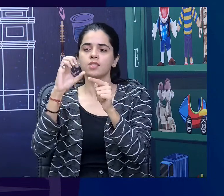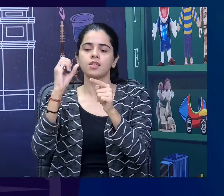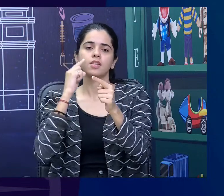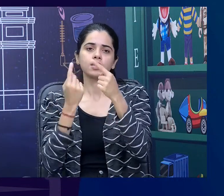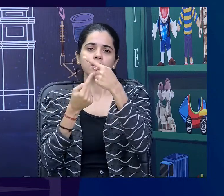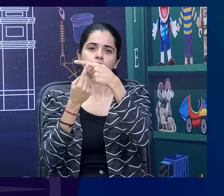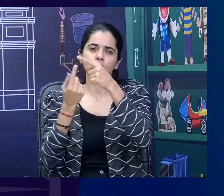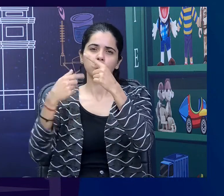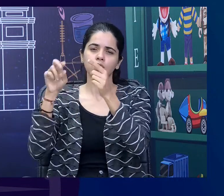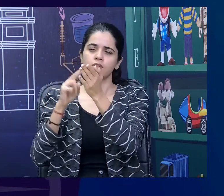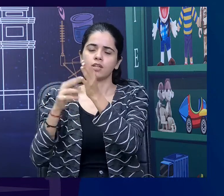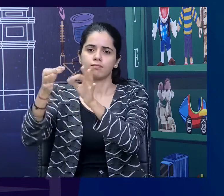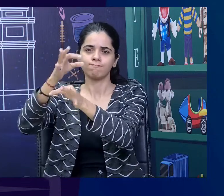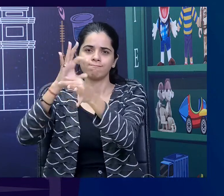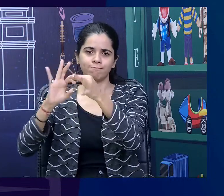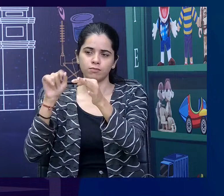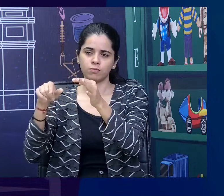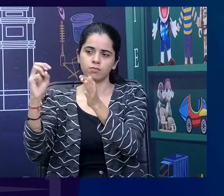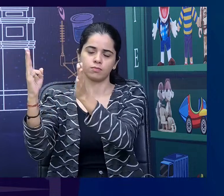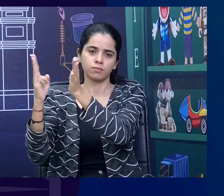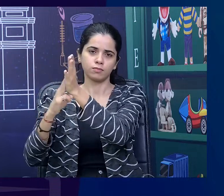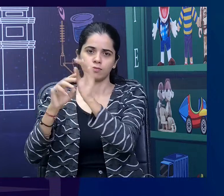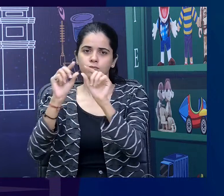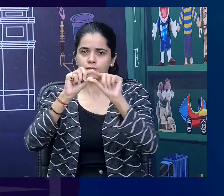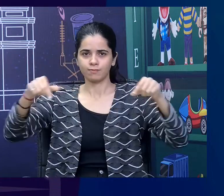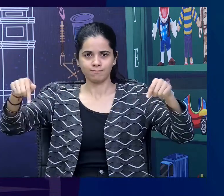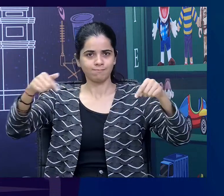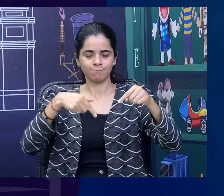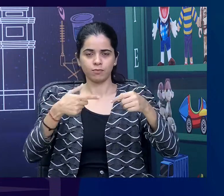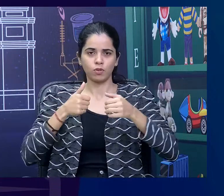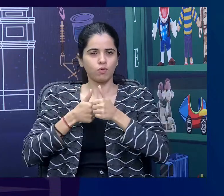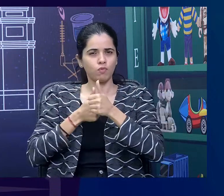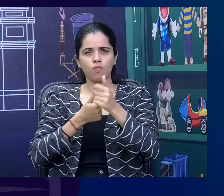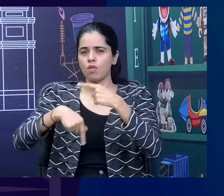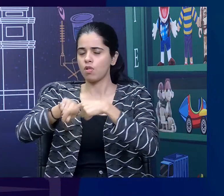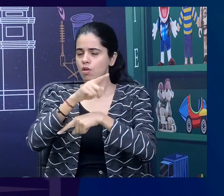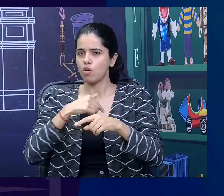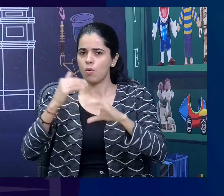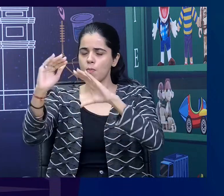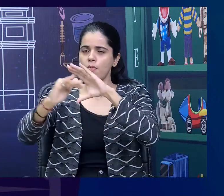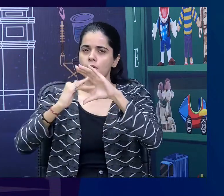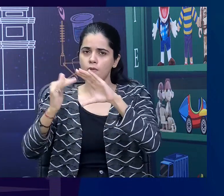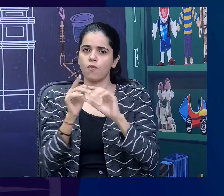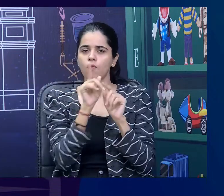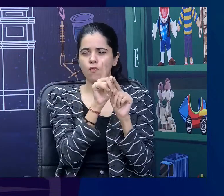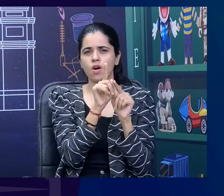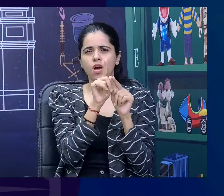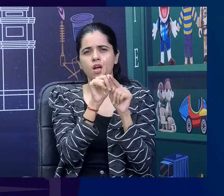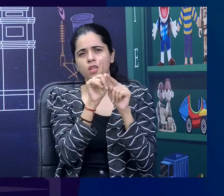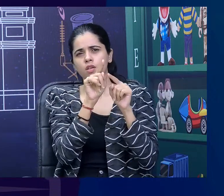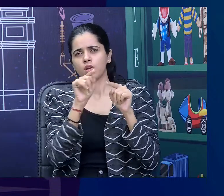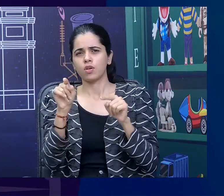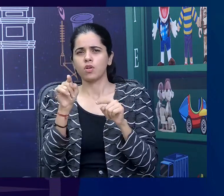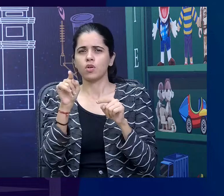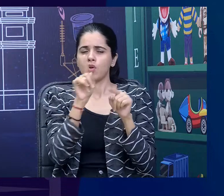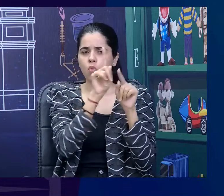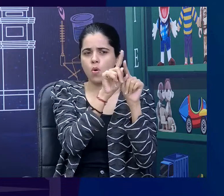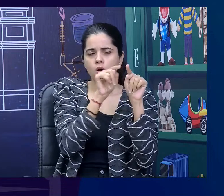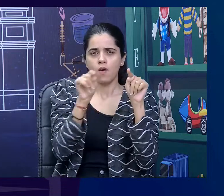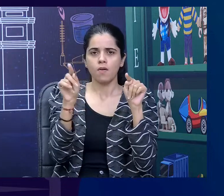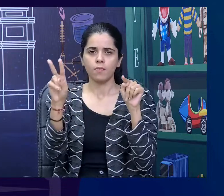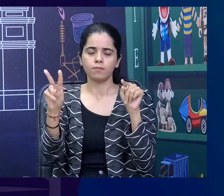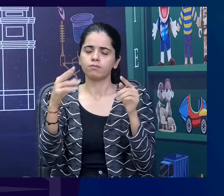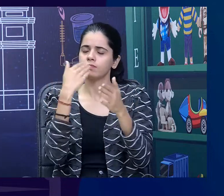dth.classfirst@cit.nic.in, and we have so many emails for your feedback. You can use any of them. You can either use 1, 2 till